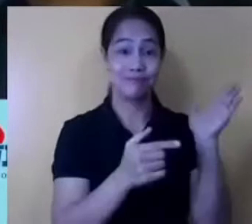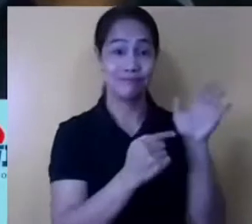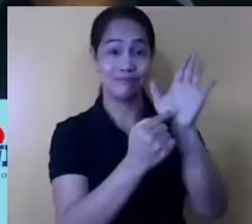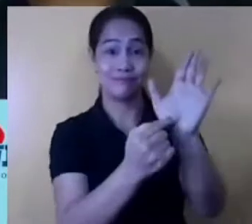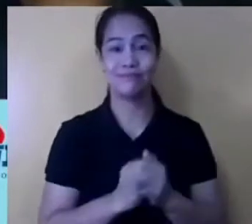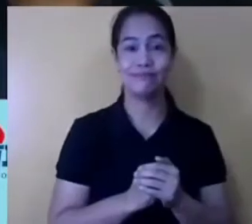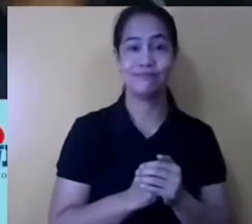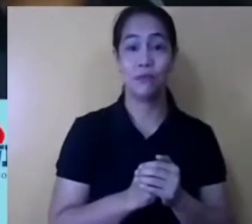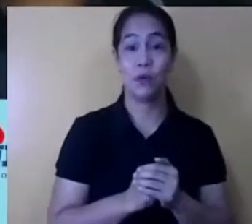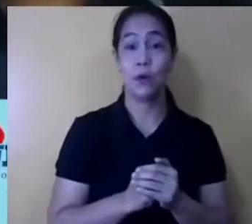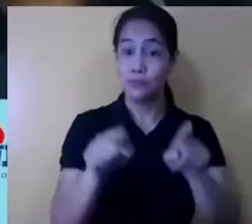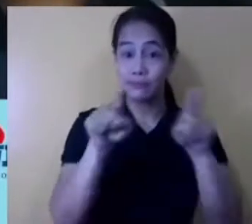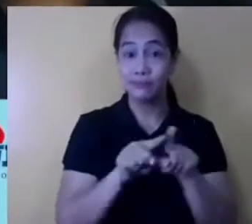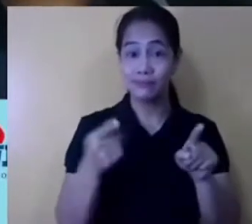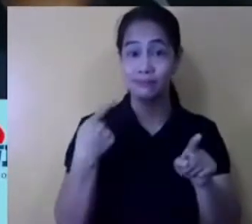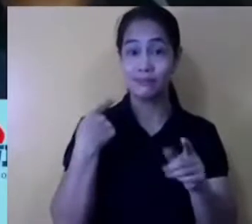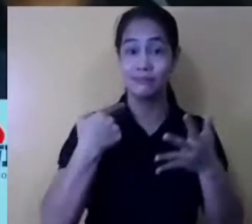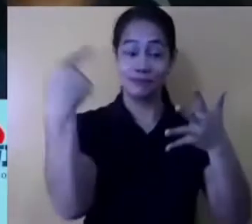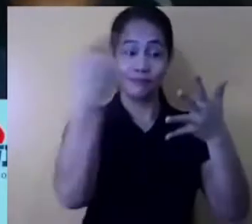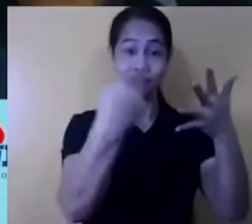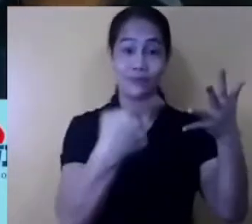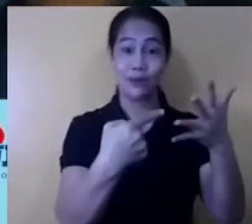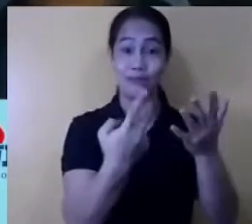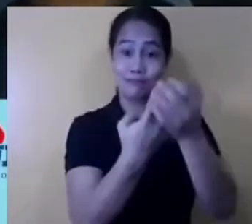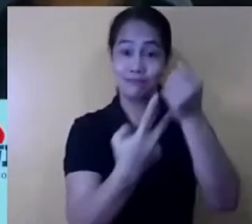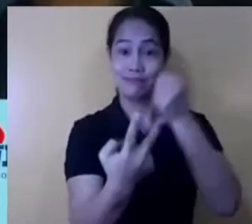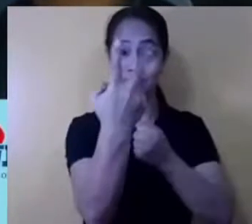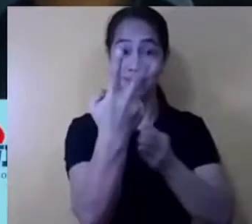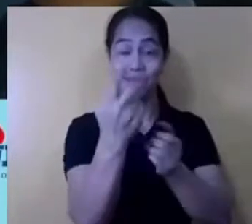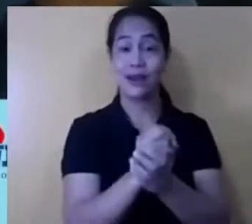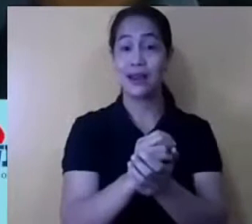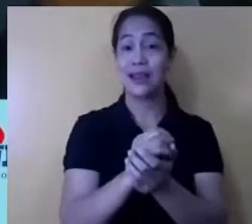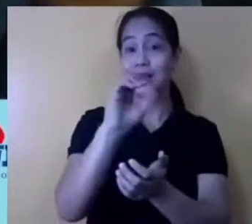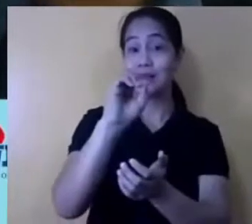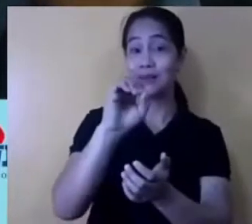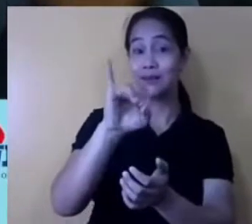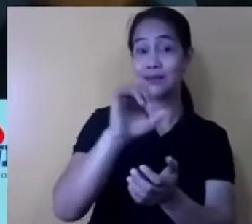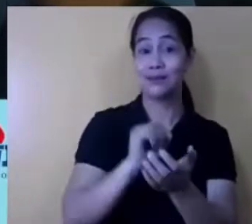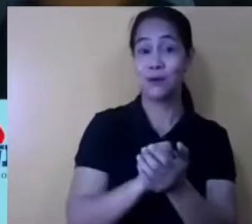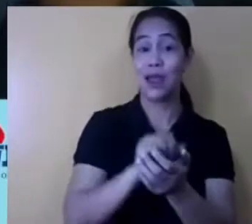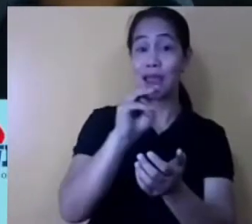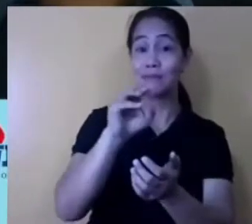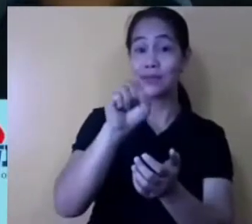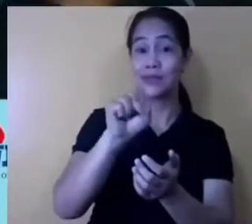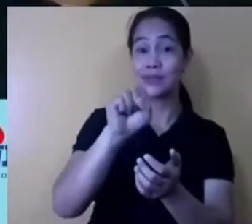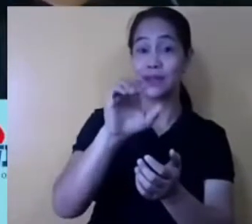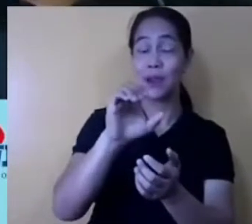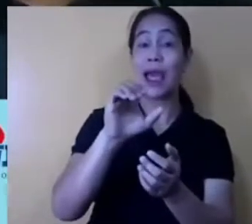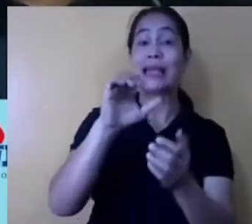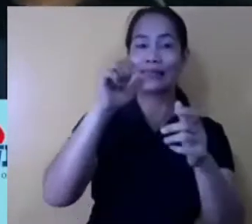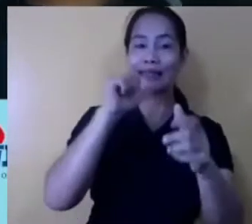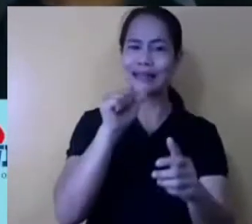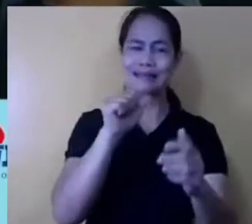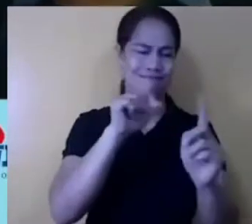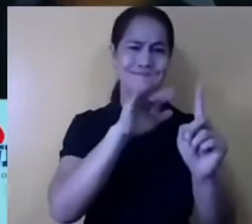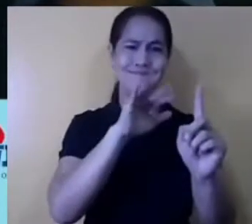also have indicators which are both COI and NCOI, or non-classroom observable